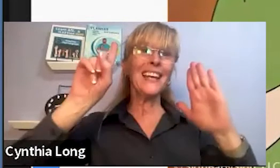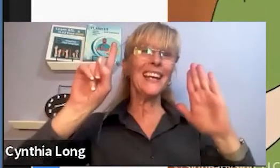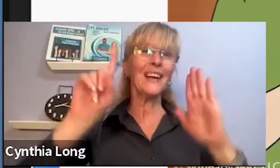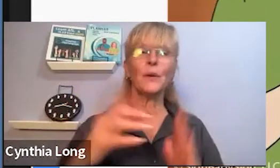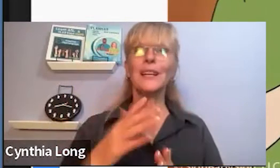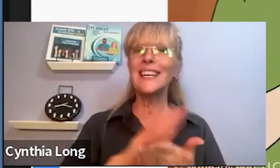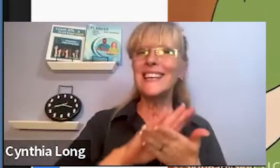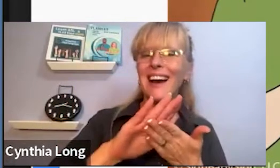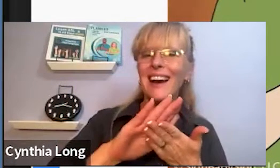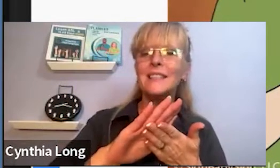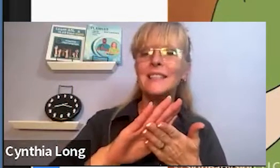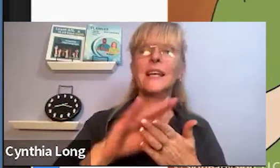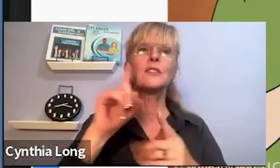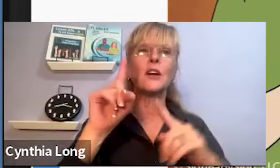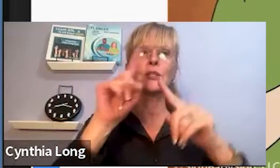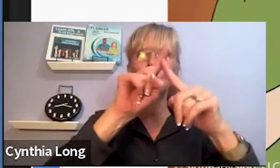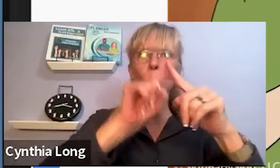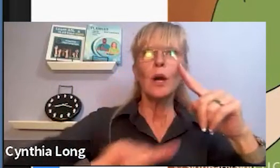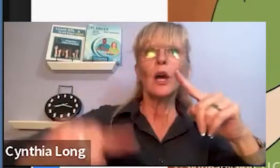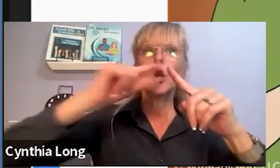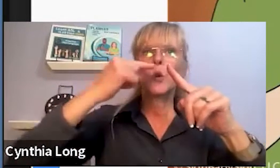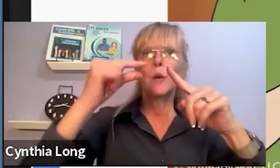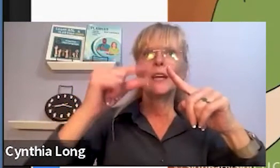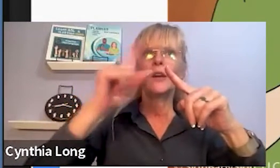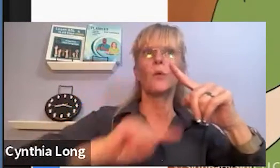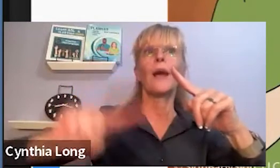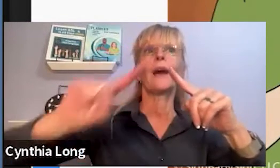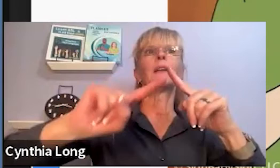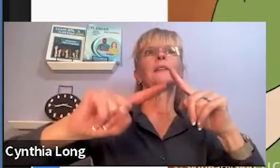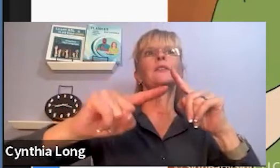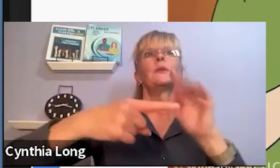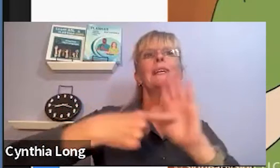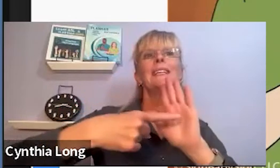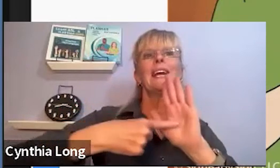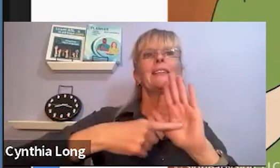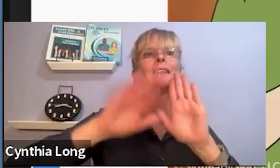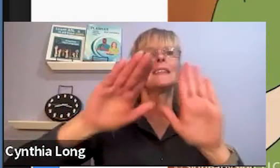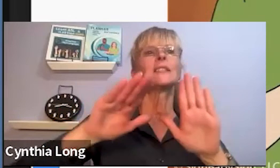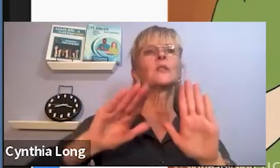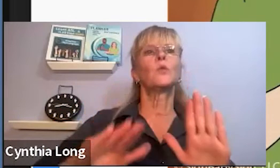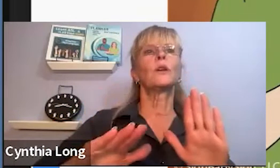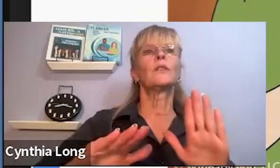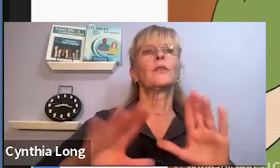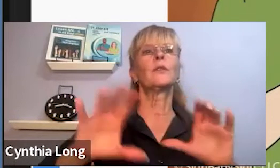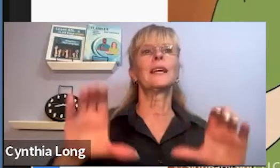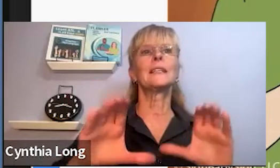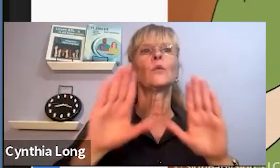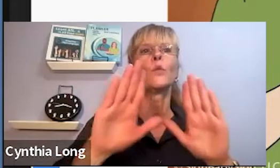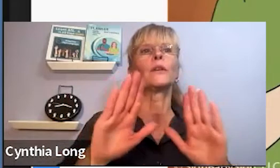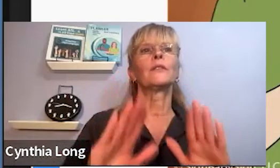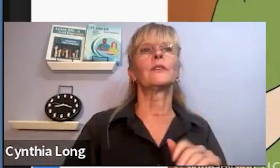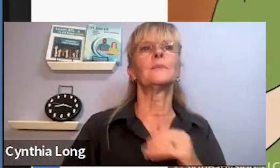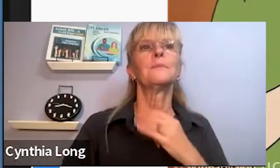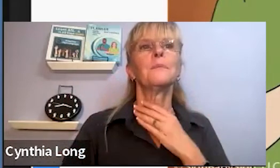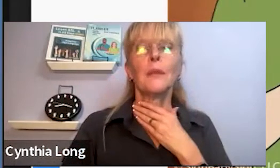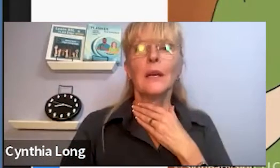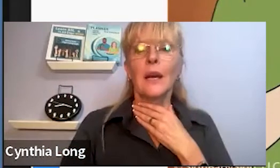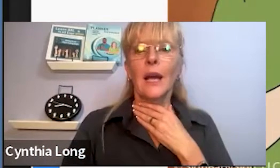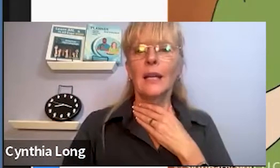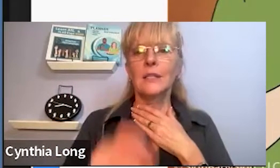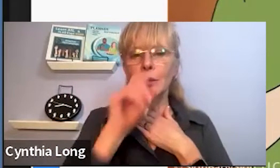like bing, really nice, and there's also green around it to indicate that this is wonderful. They did